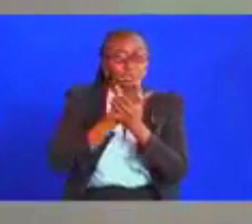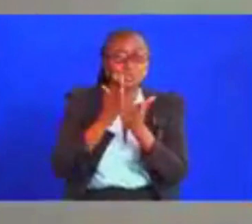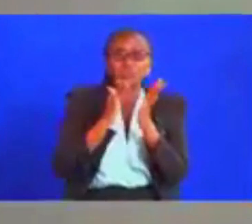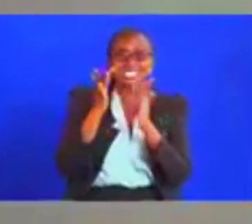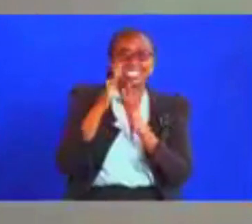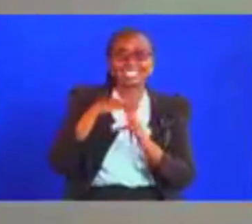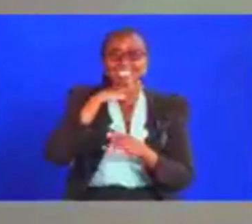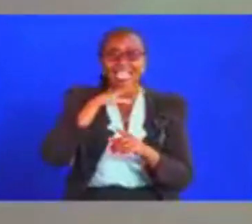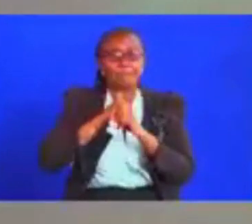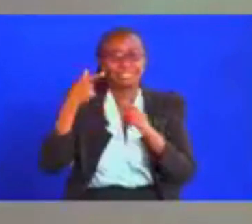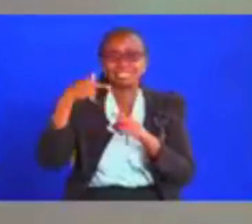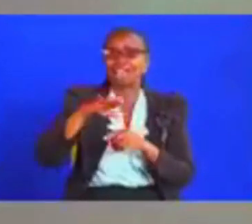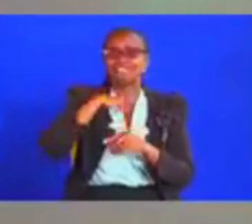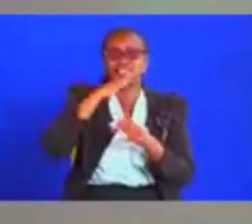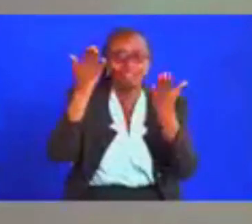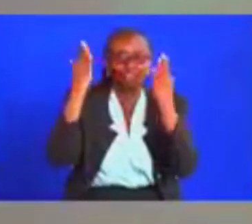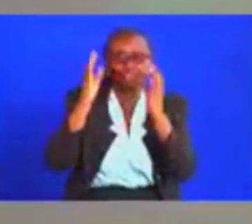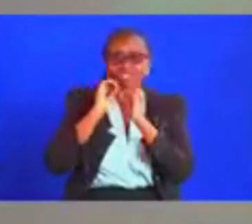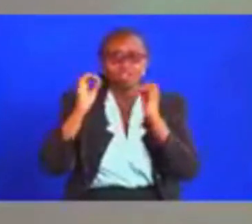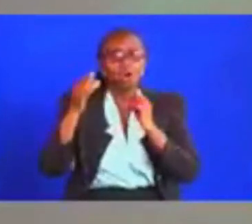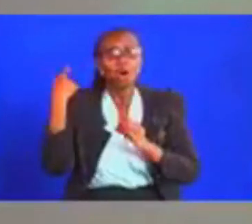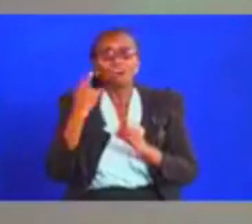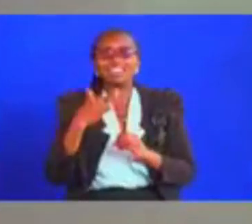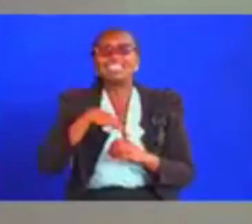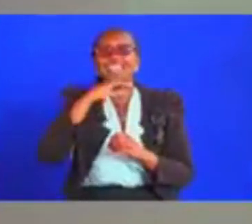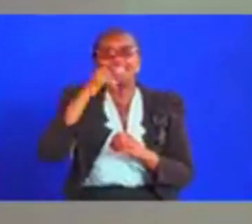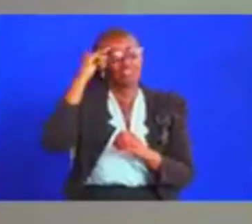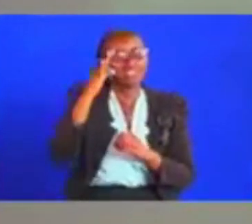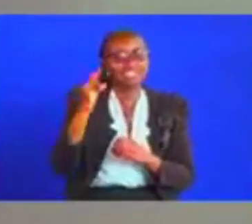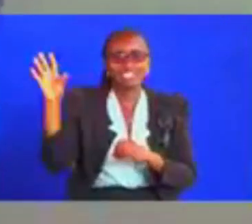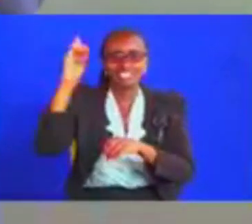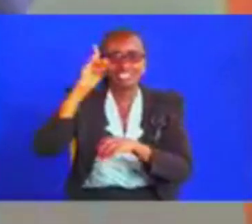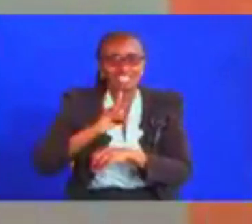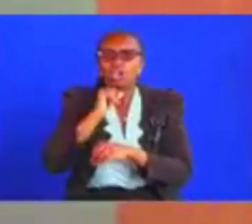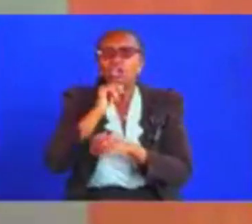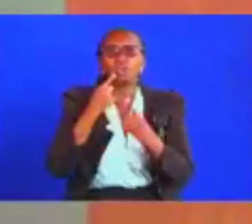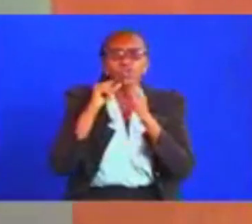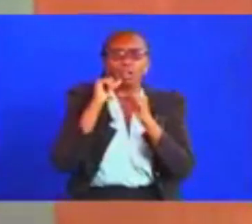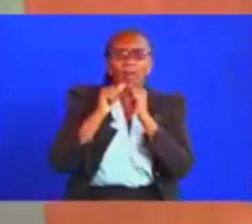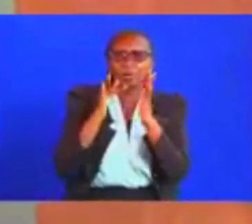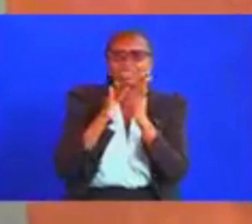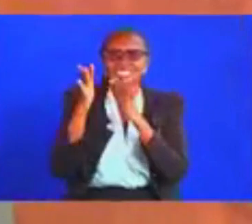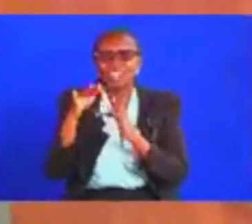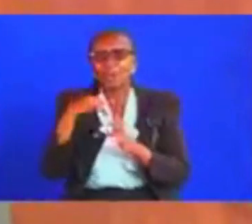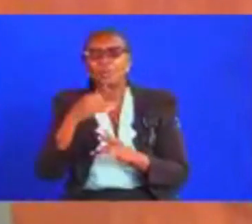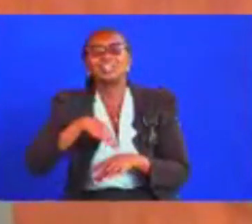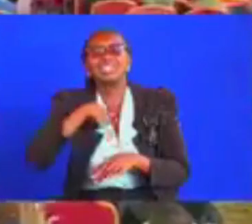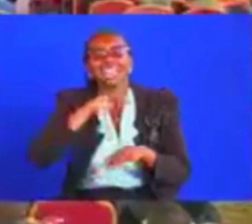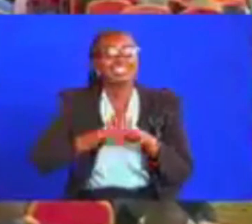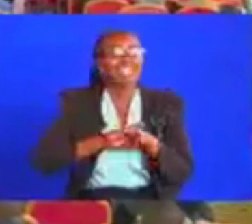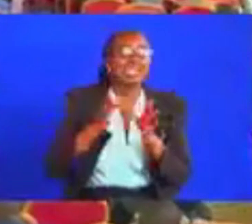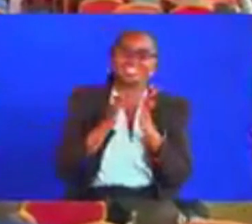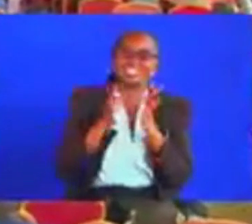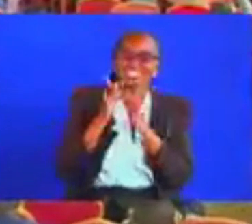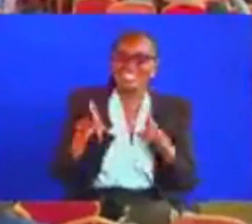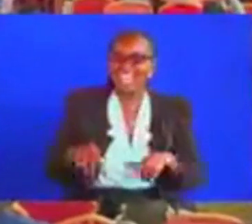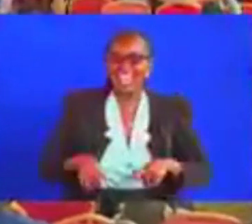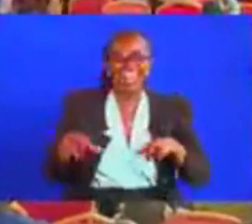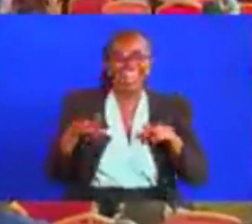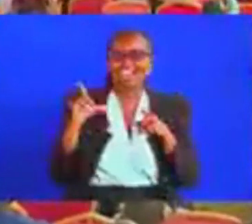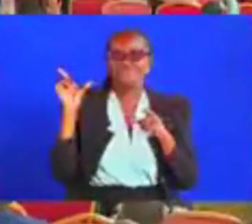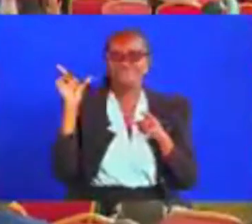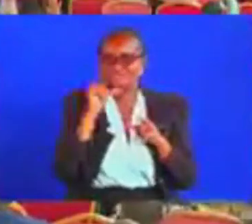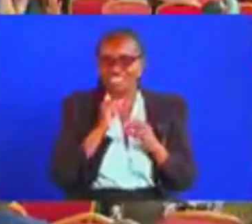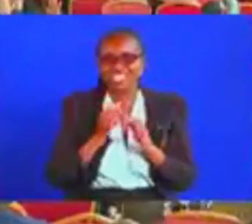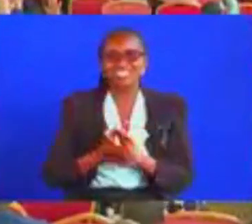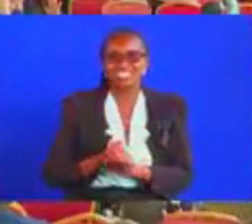he did not die forever. He only died for 3 days. Don't talk about the Jesus who is dead, whereas he's already alive.